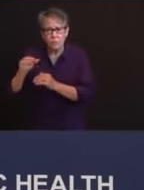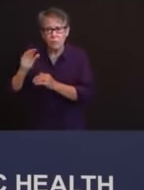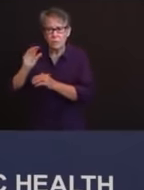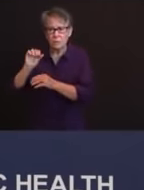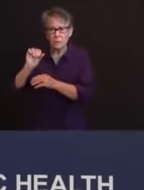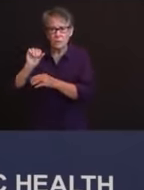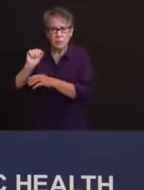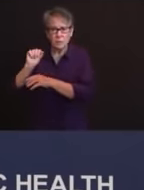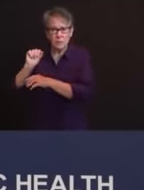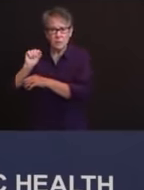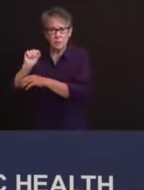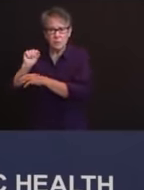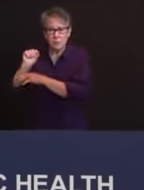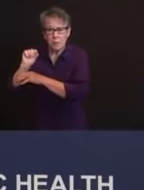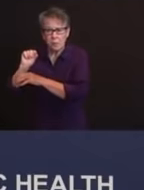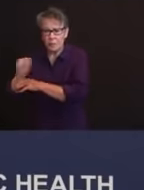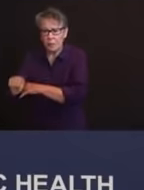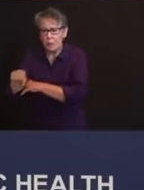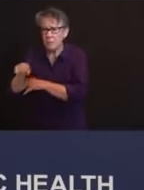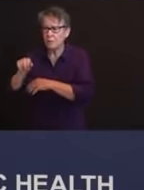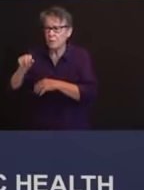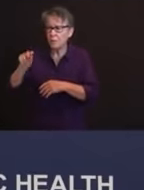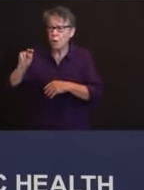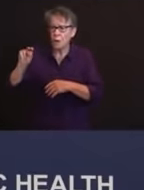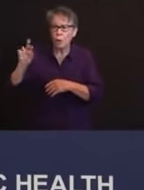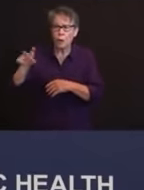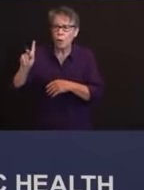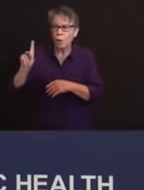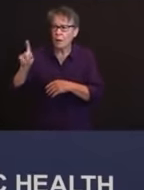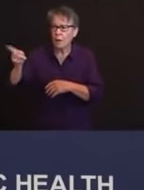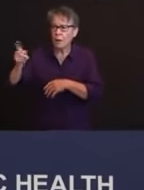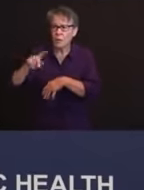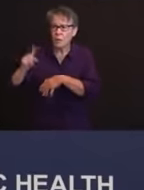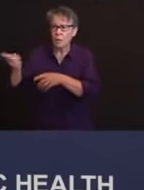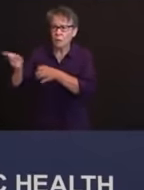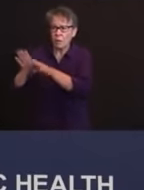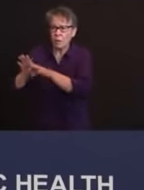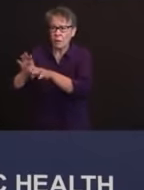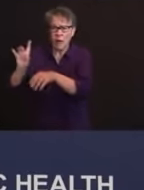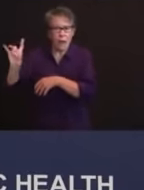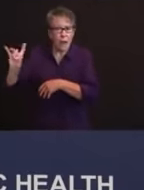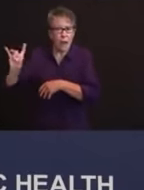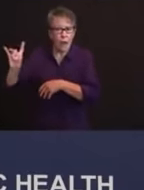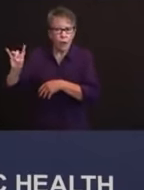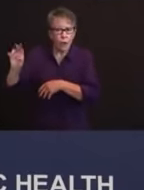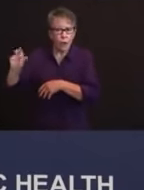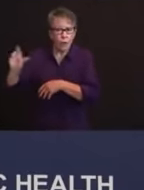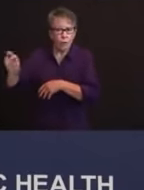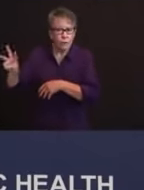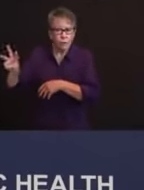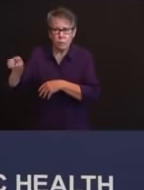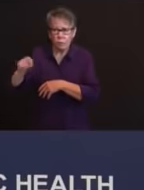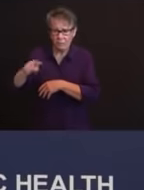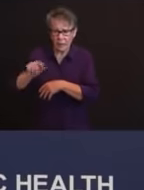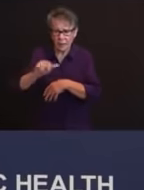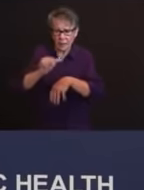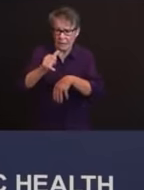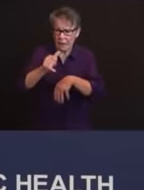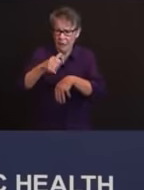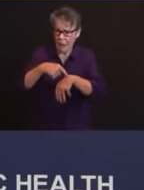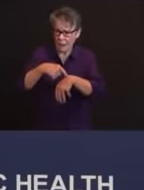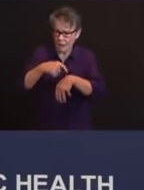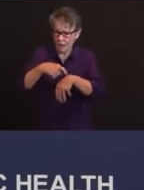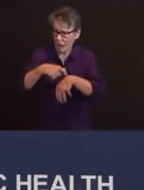curfew? Two, when will the rest of the CARES Act money be allocated? And why are you still waiting to release some of